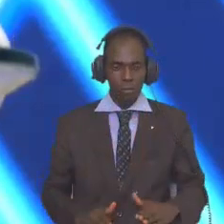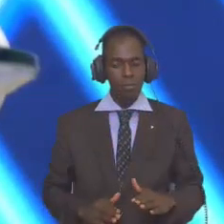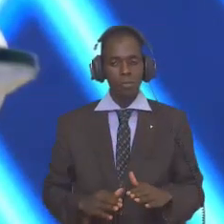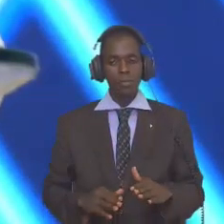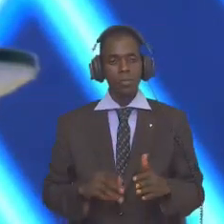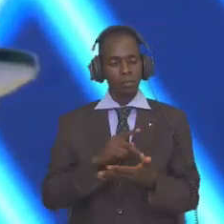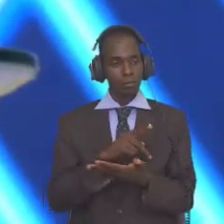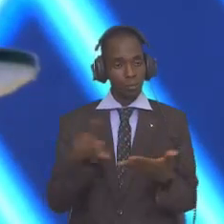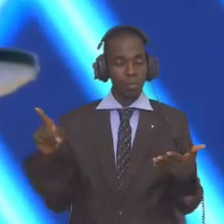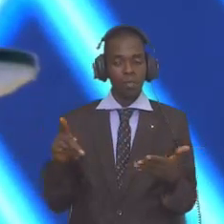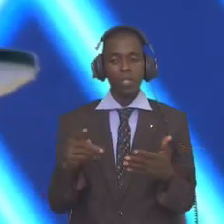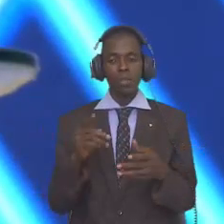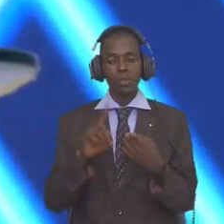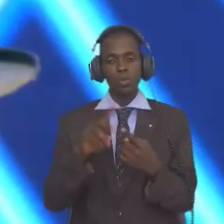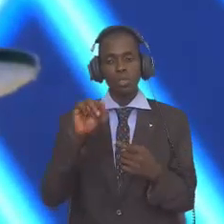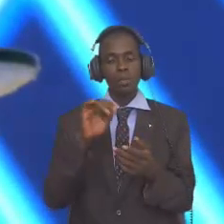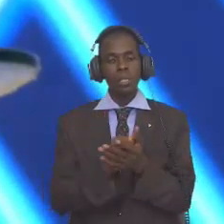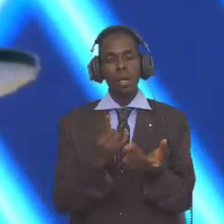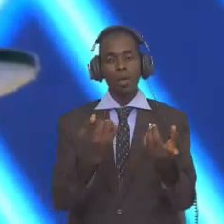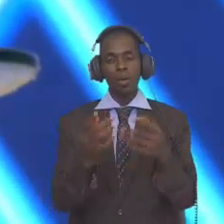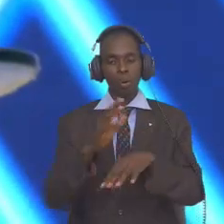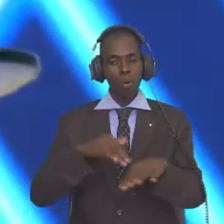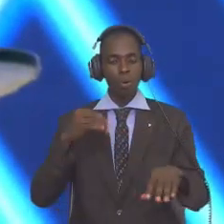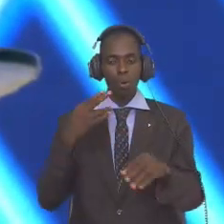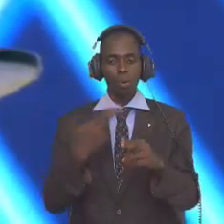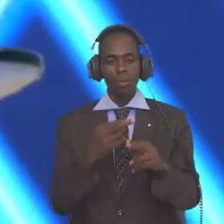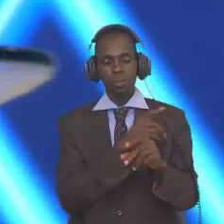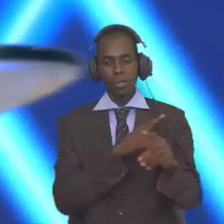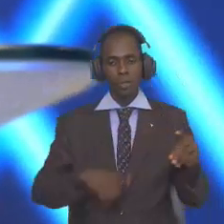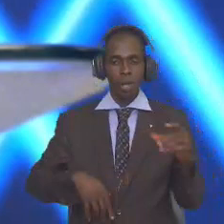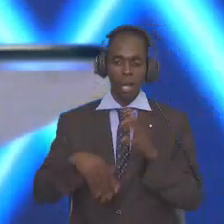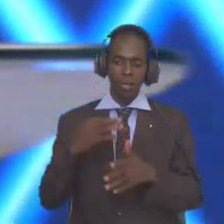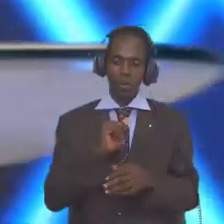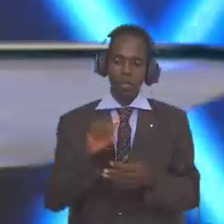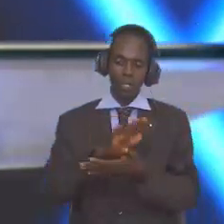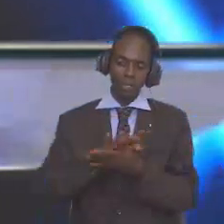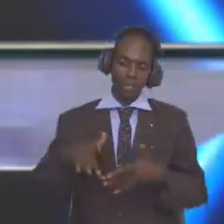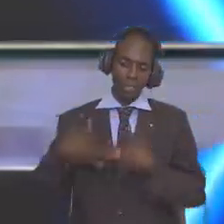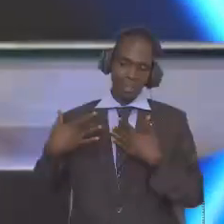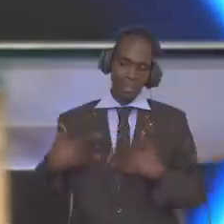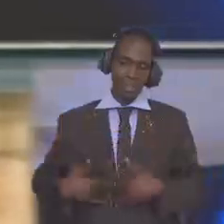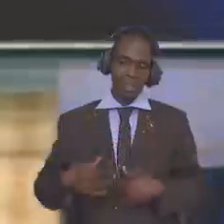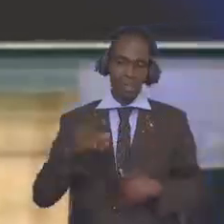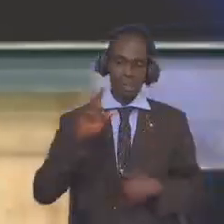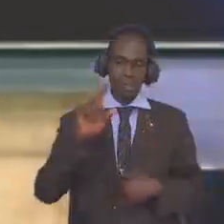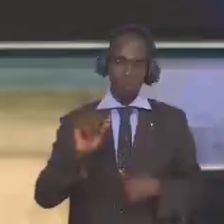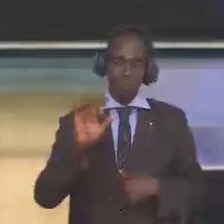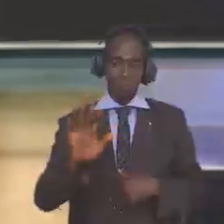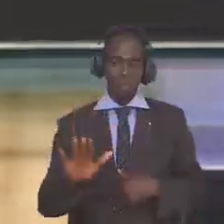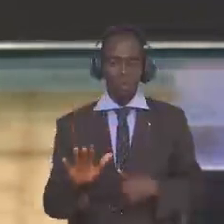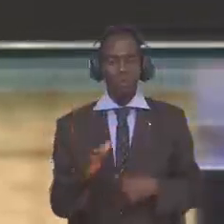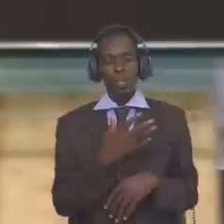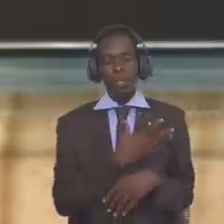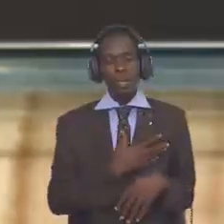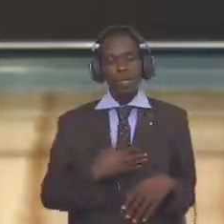that call on the Lord out of a pure heart. And then in verse 25, in meekness